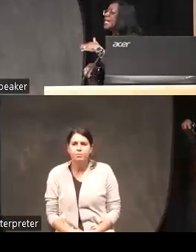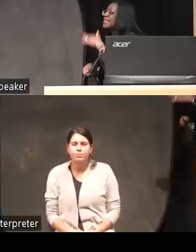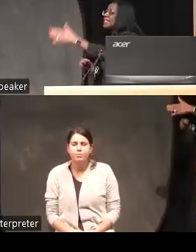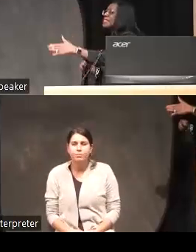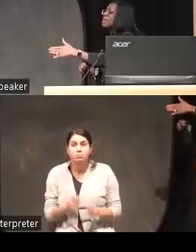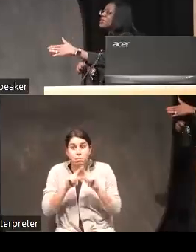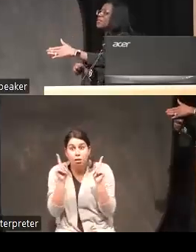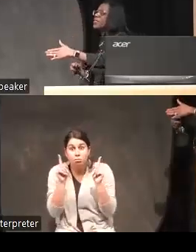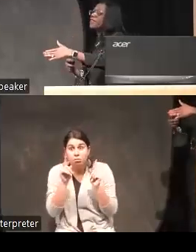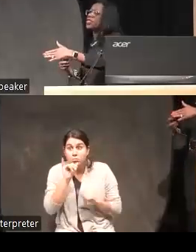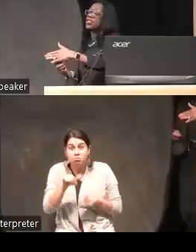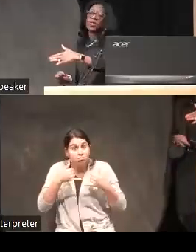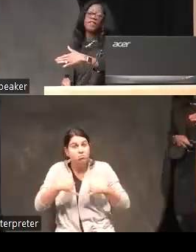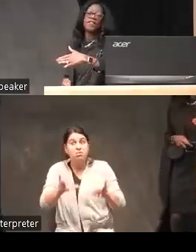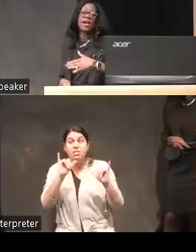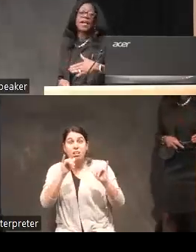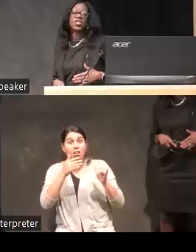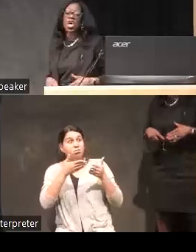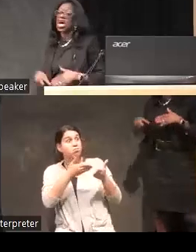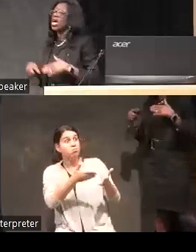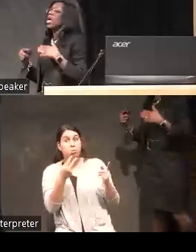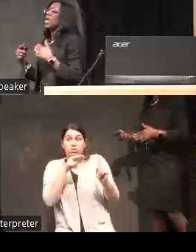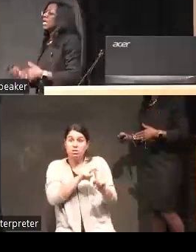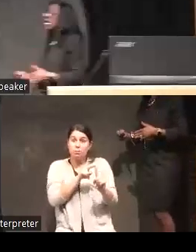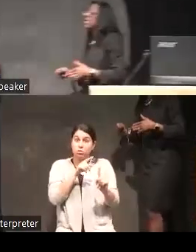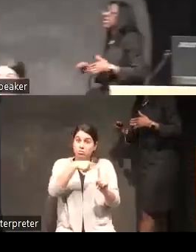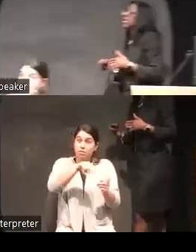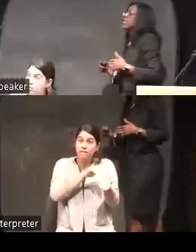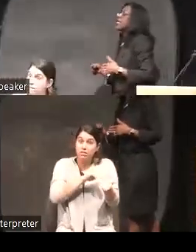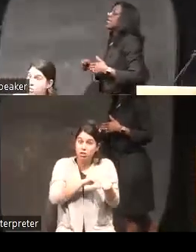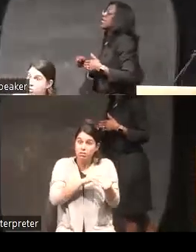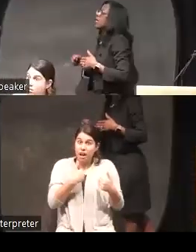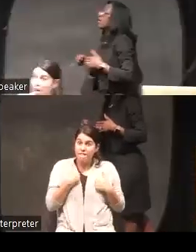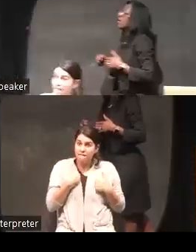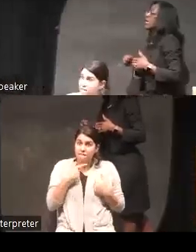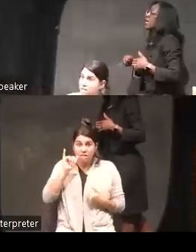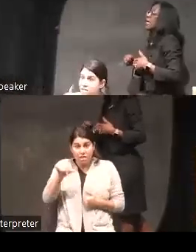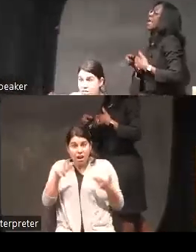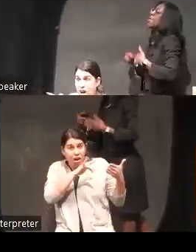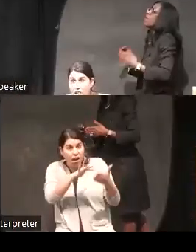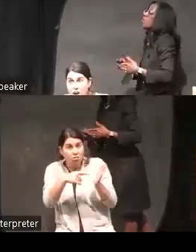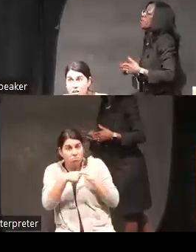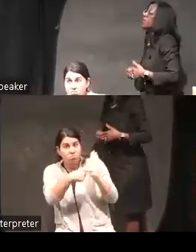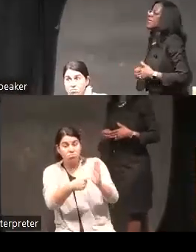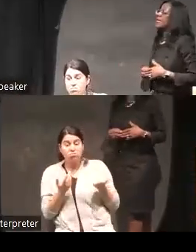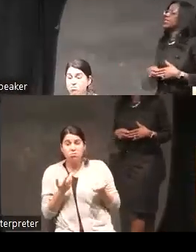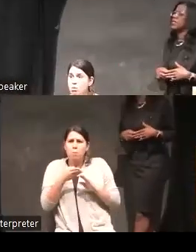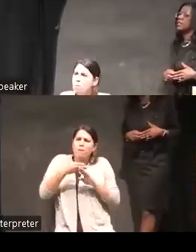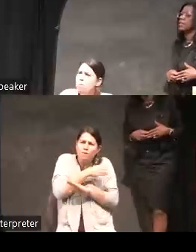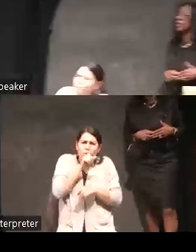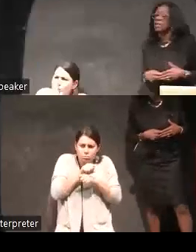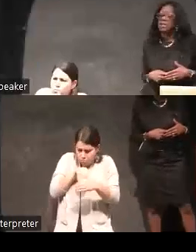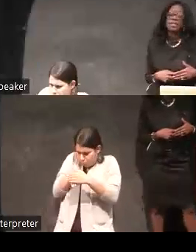And yet this is the perception that physicians Michelle Van Ryan saw in their a priori before they get